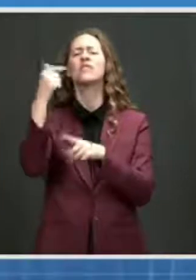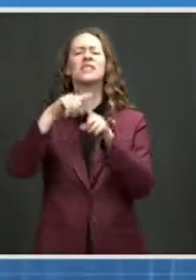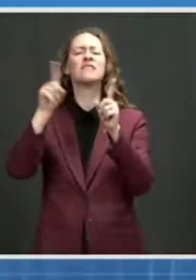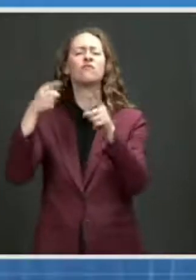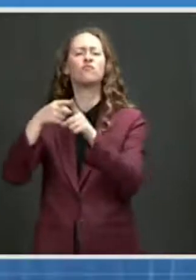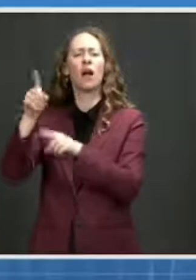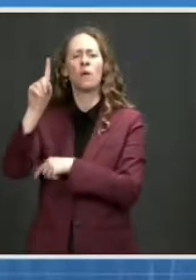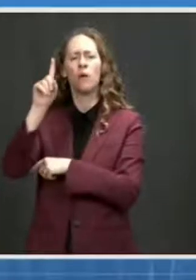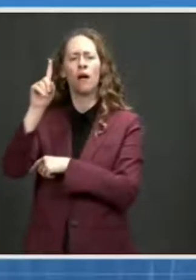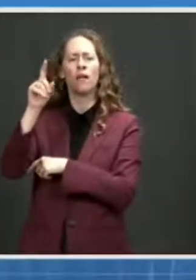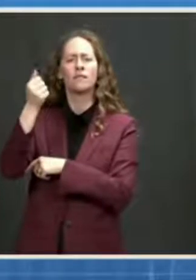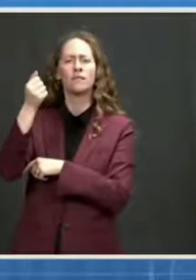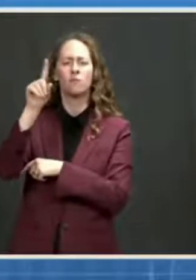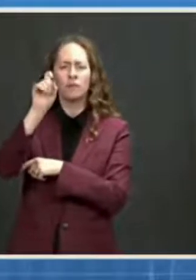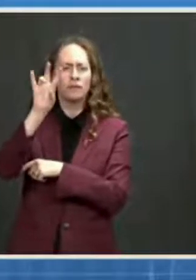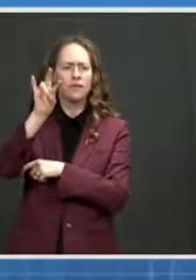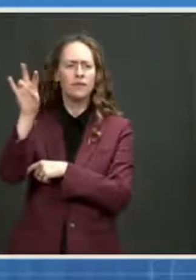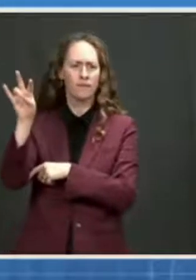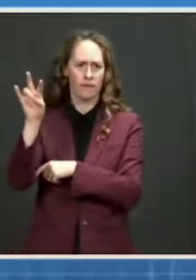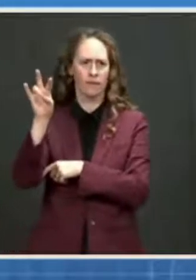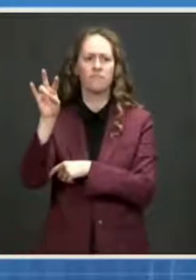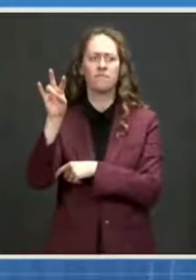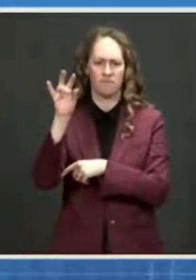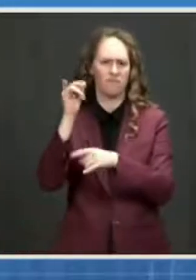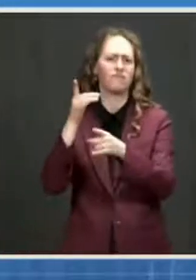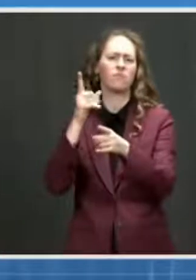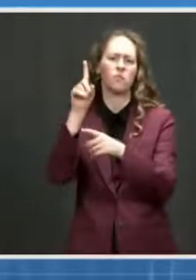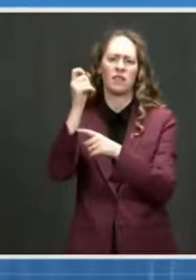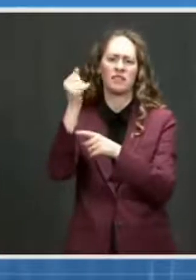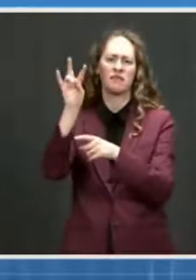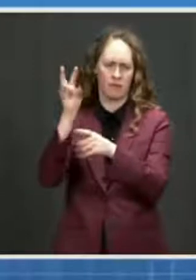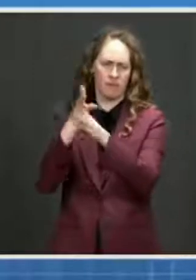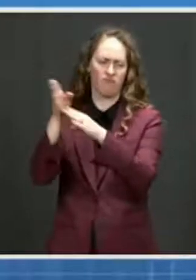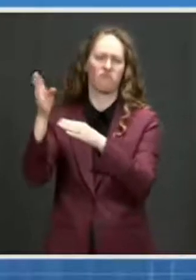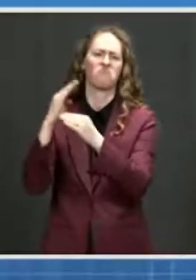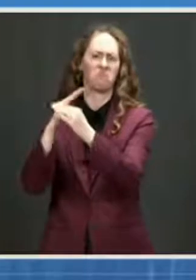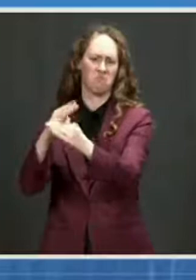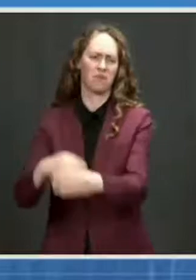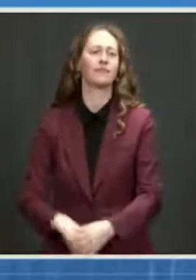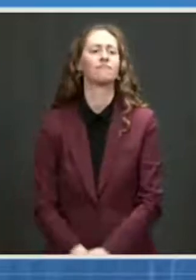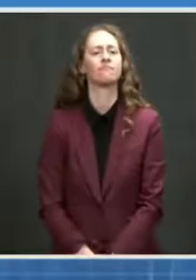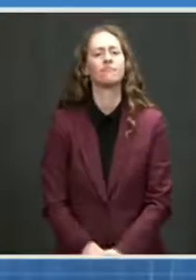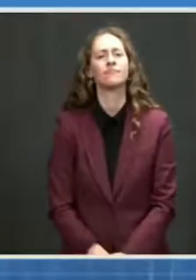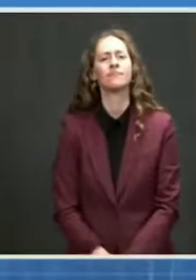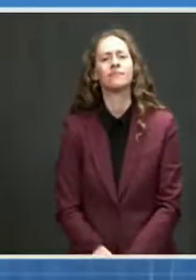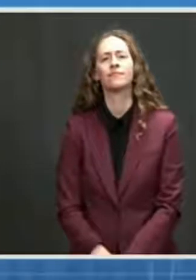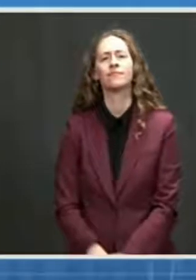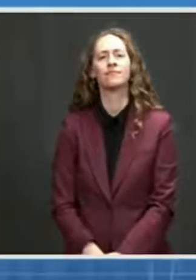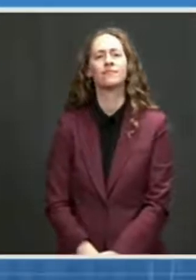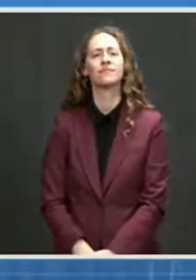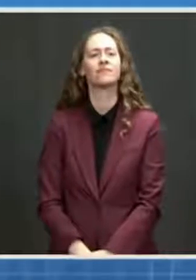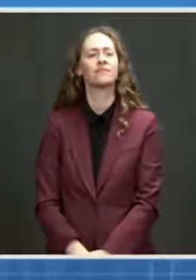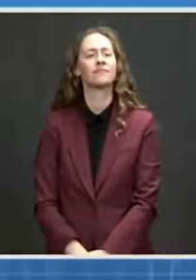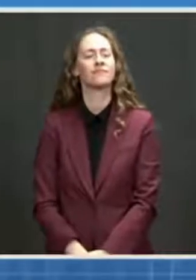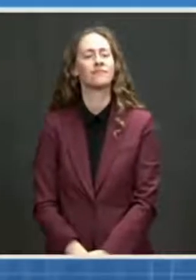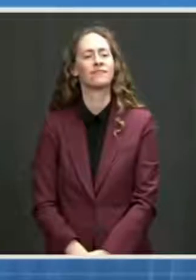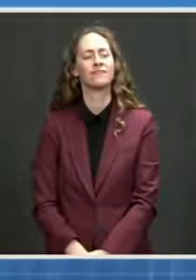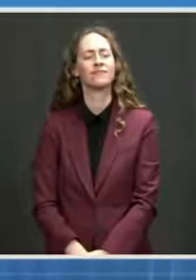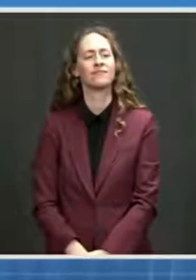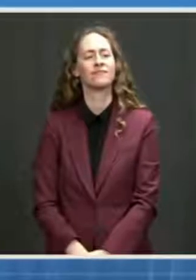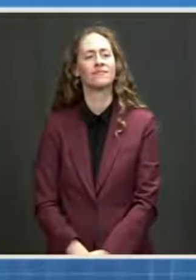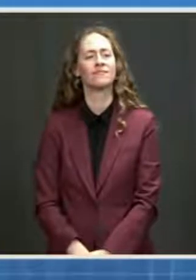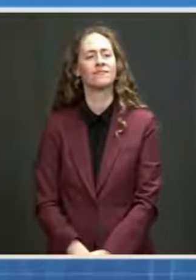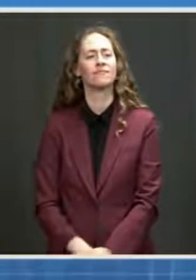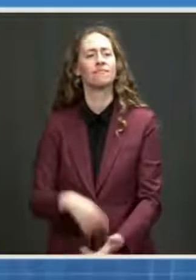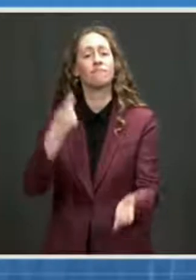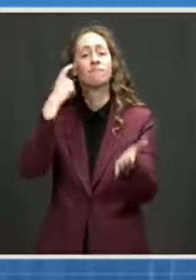look at the last bullet. 3 weeks after 1 dose, both vaccines, the